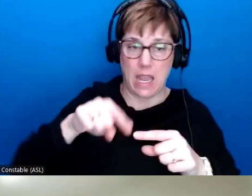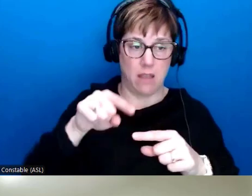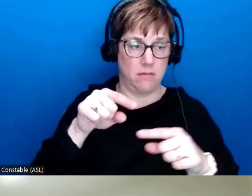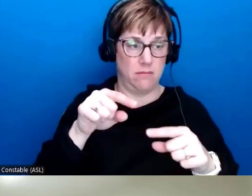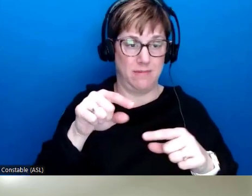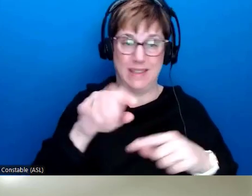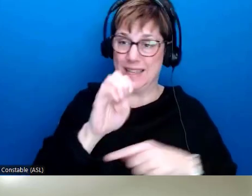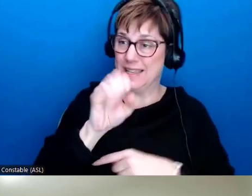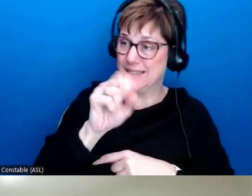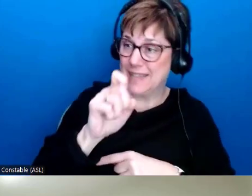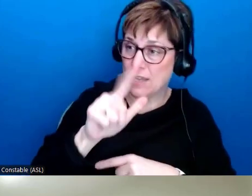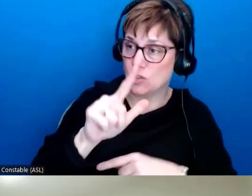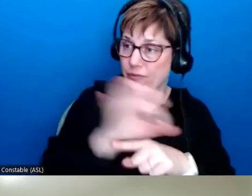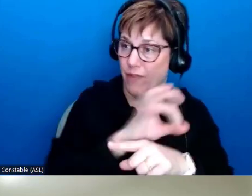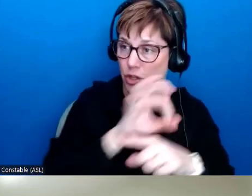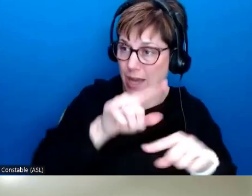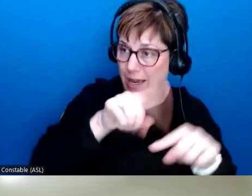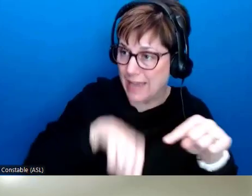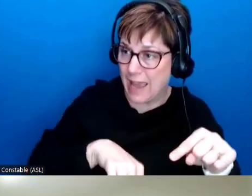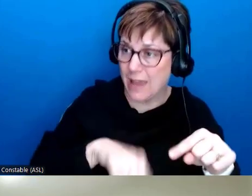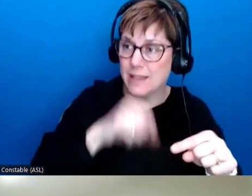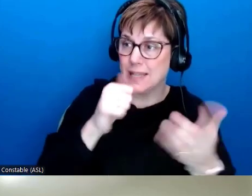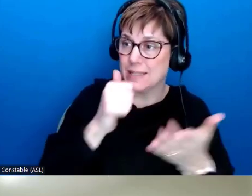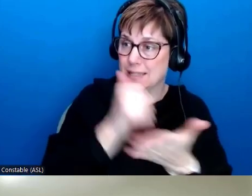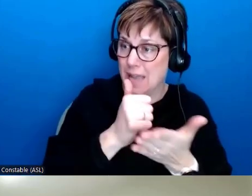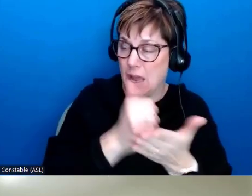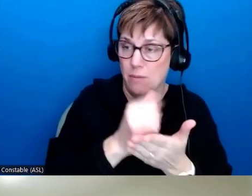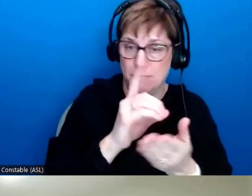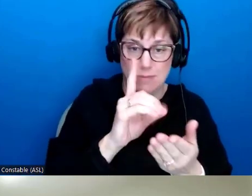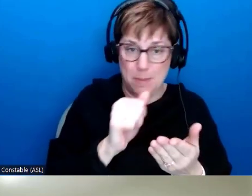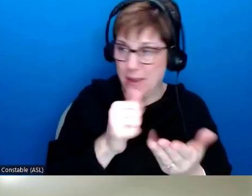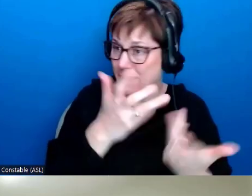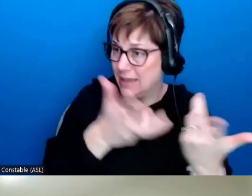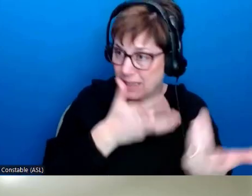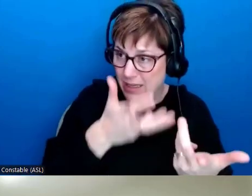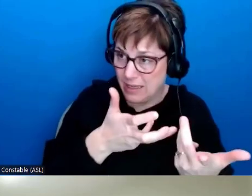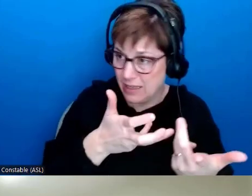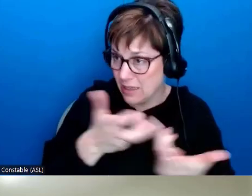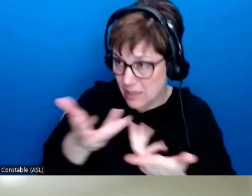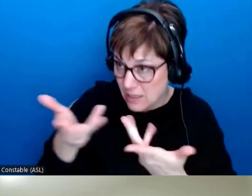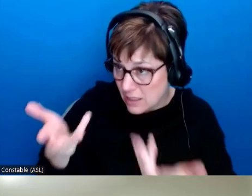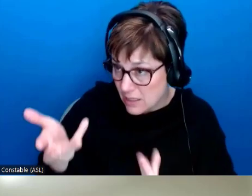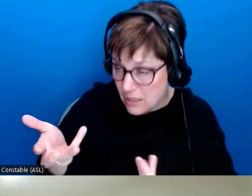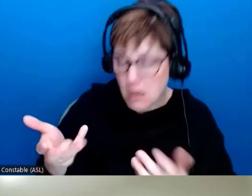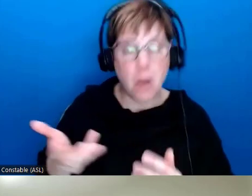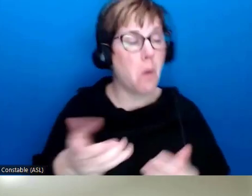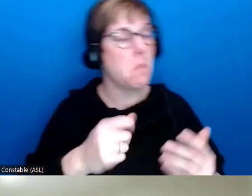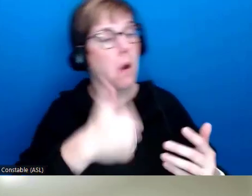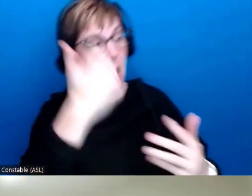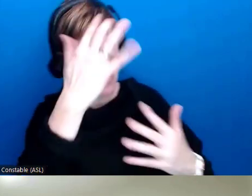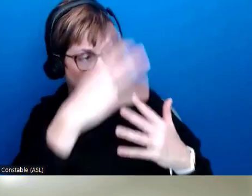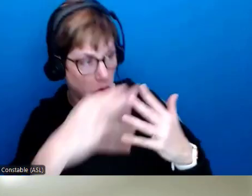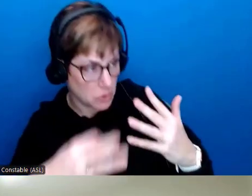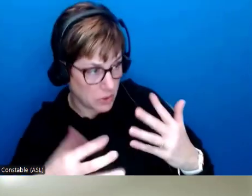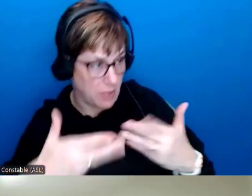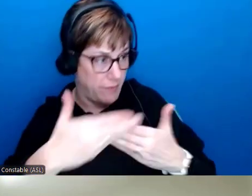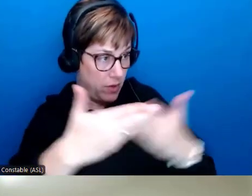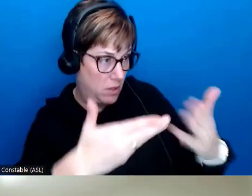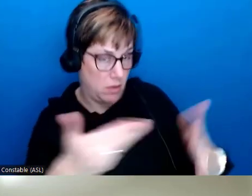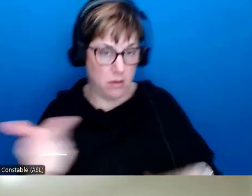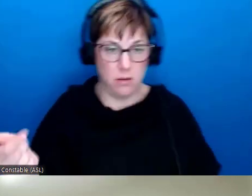job. It doesn't really address my disability. And then they may pick another alternative accommodation. And